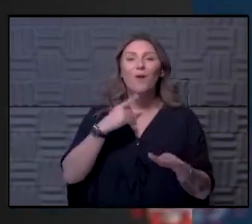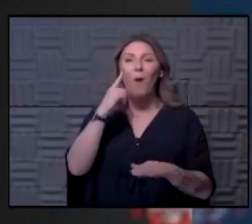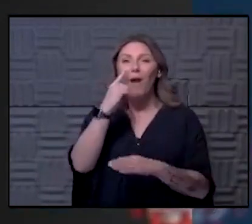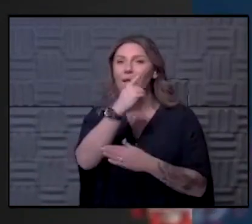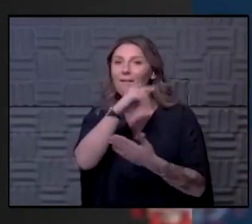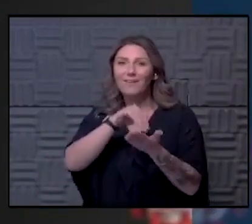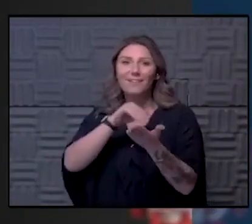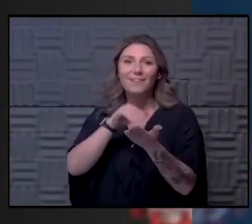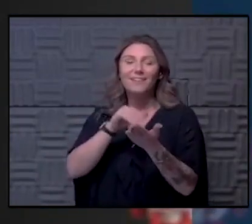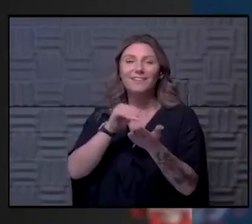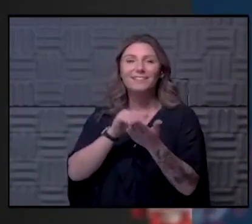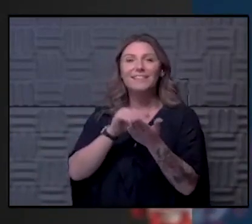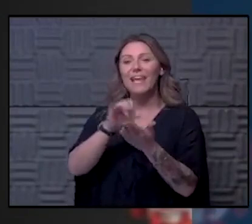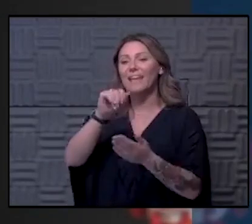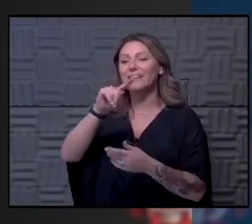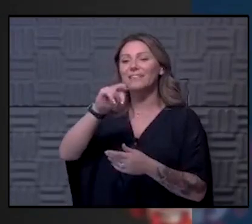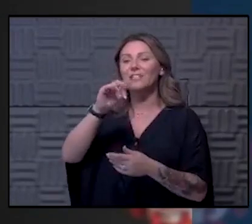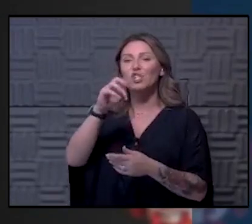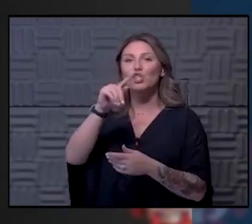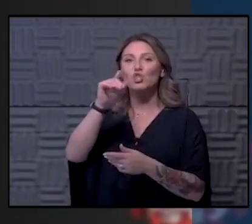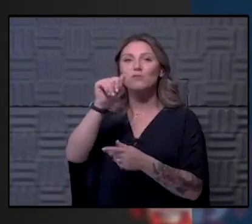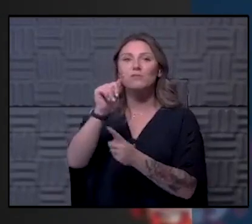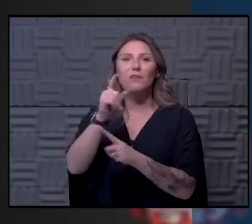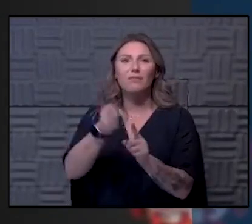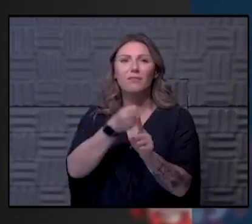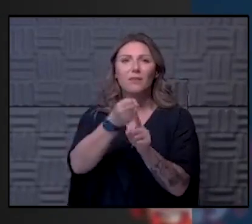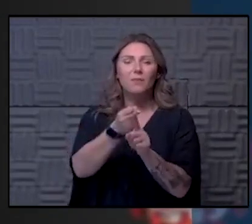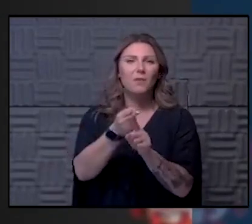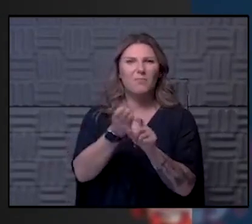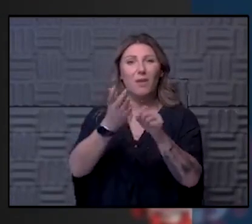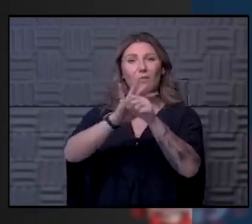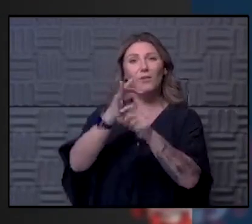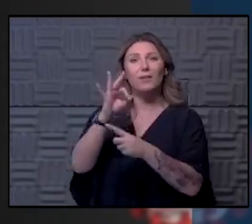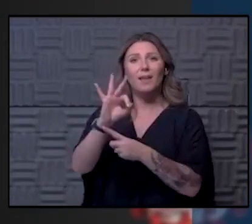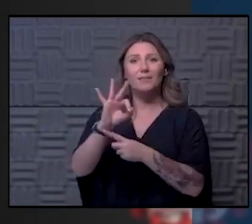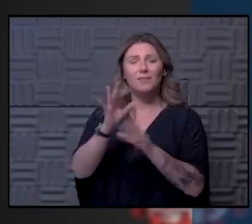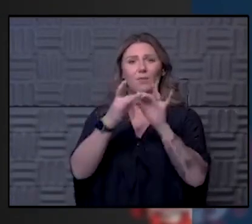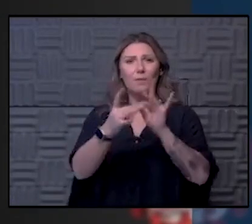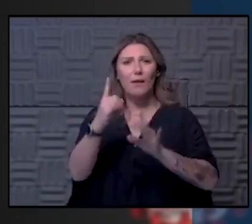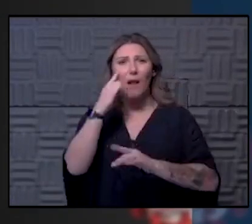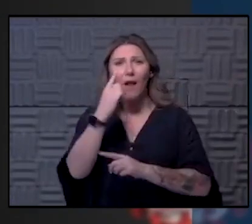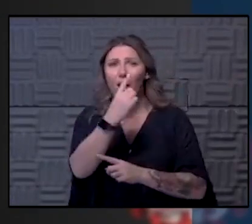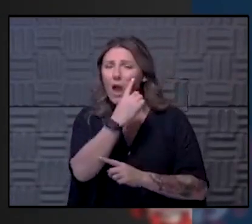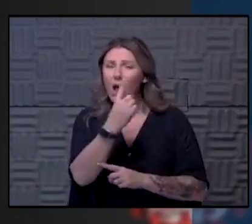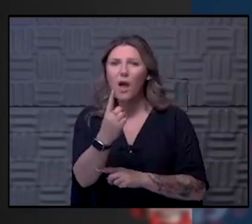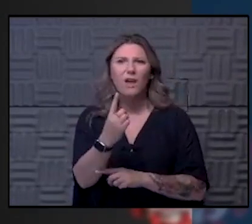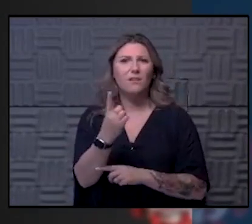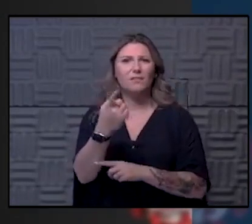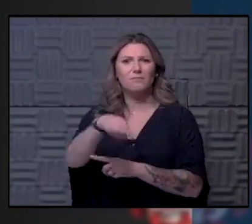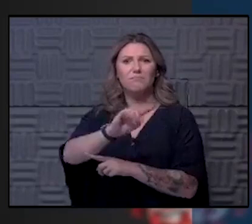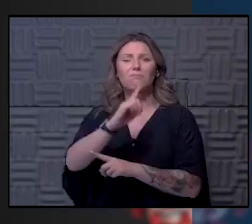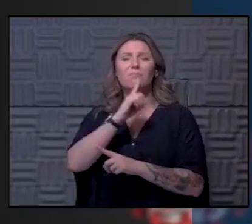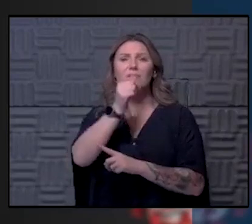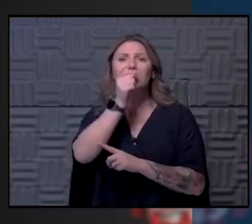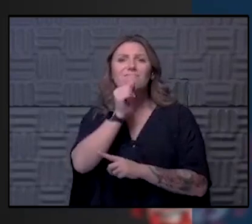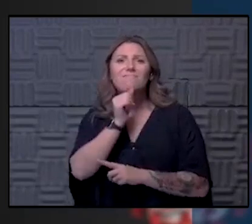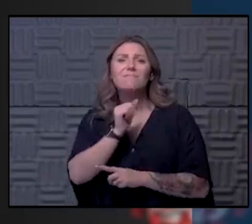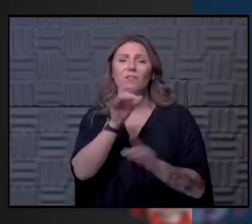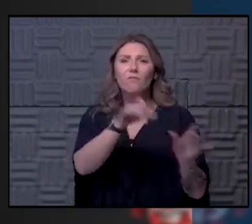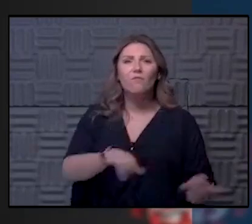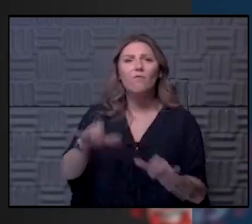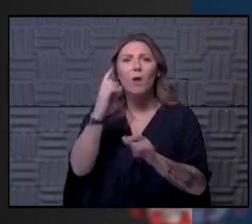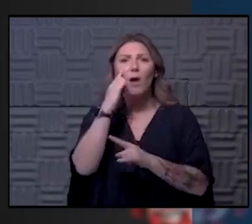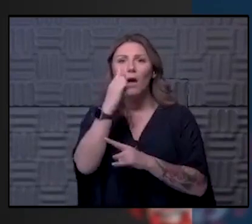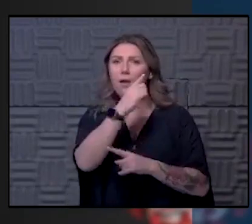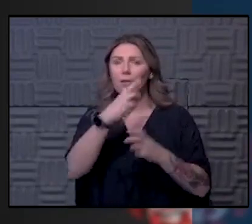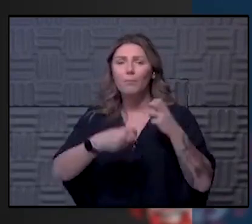Wishna joins us to answer questions about the impact of COVID-19 on eyes. COVID-19 patients suffer common eye problems. She's going to walk through